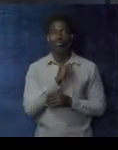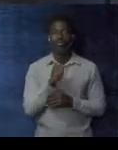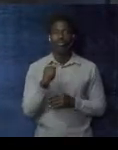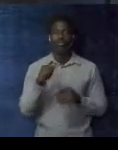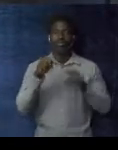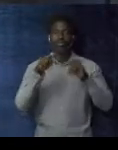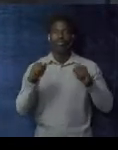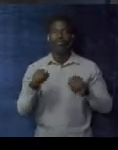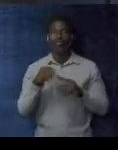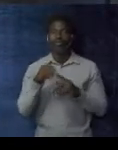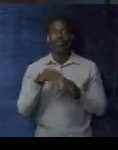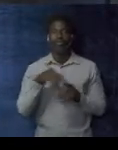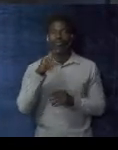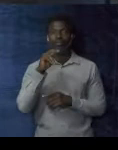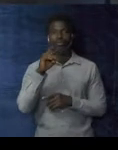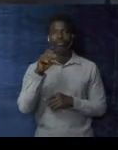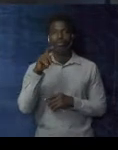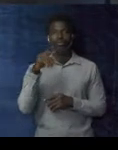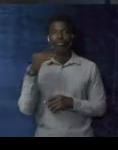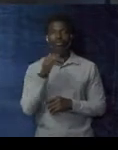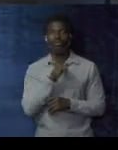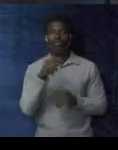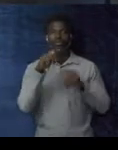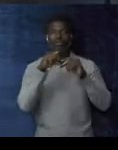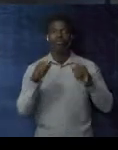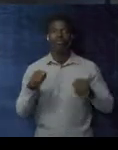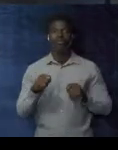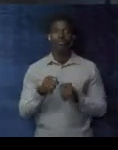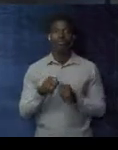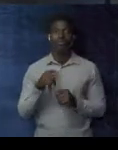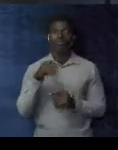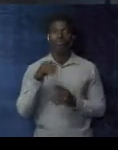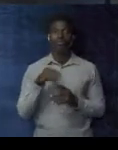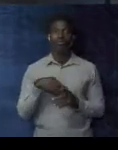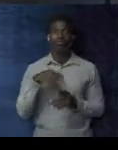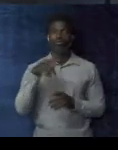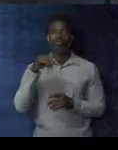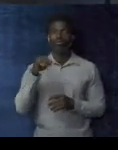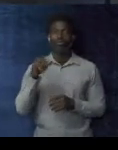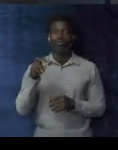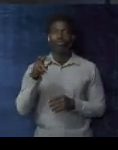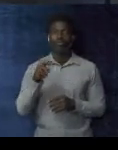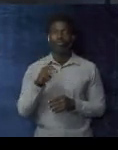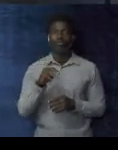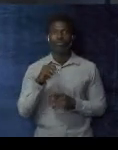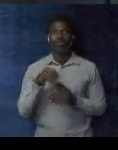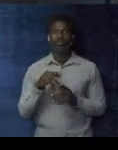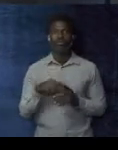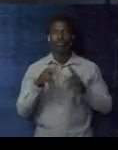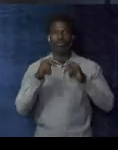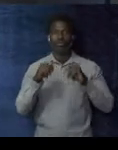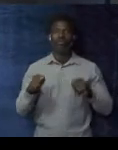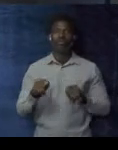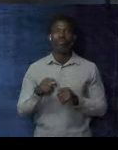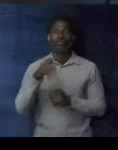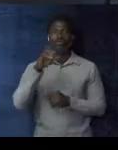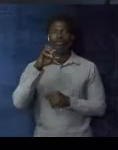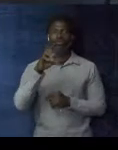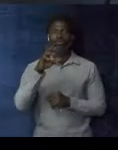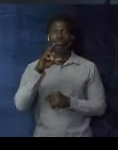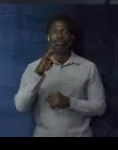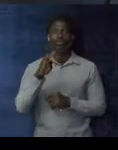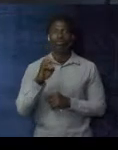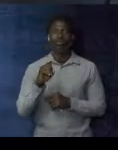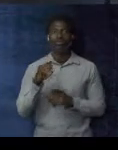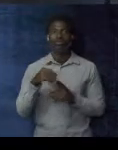it a triangle? Is it the net of a triangle? Or the net of a triangular prism? Or the net of a triangular cube?